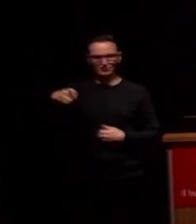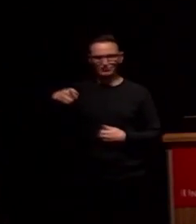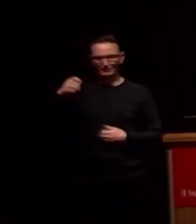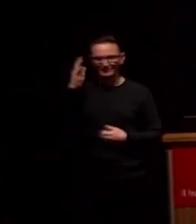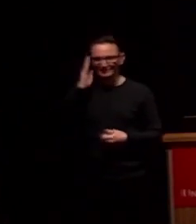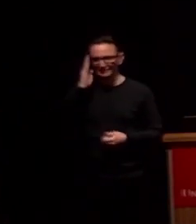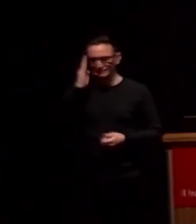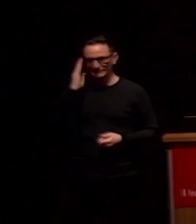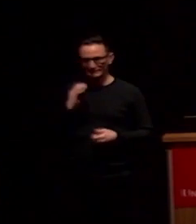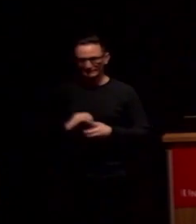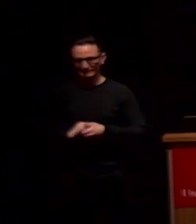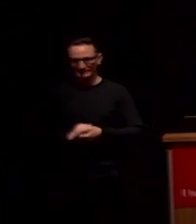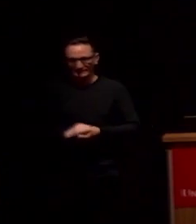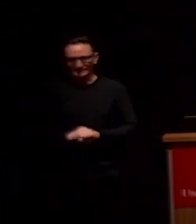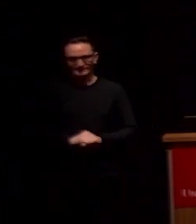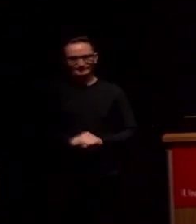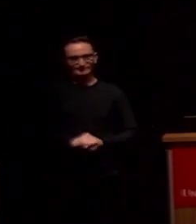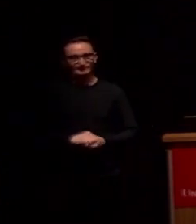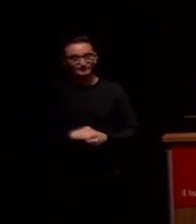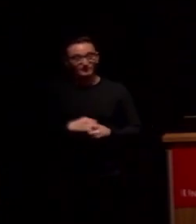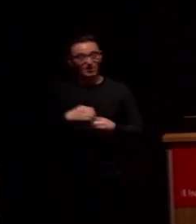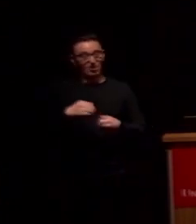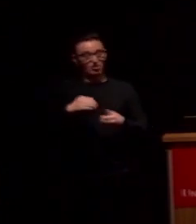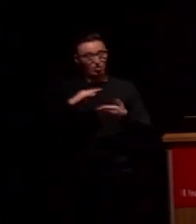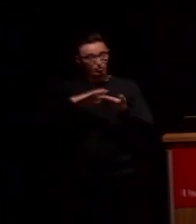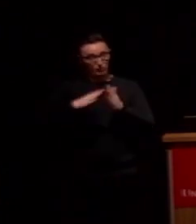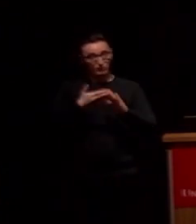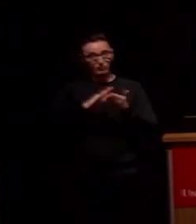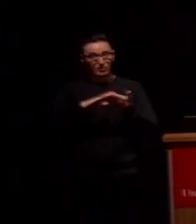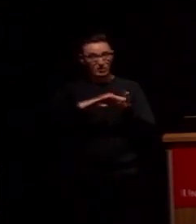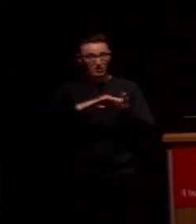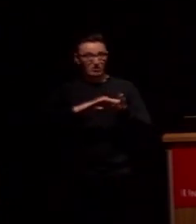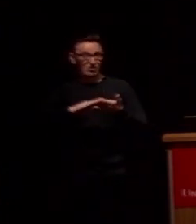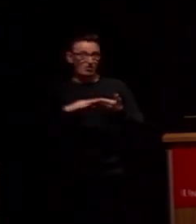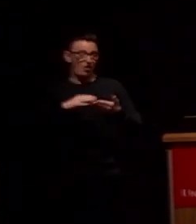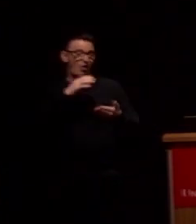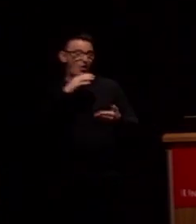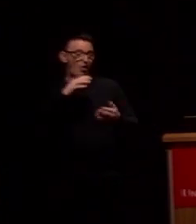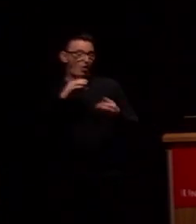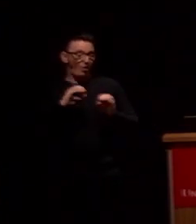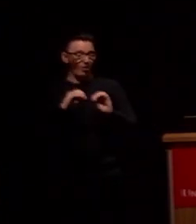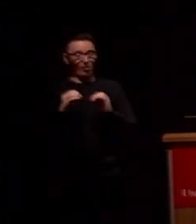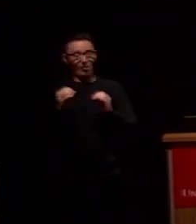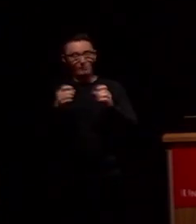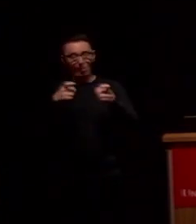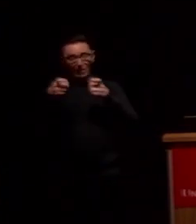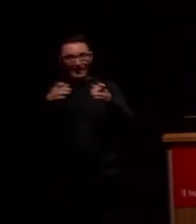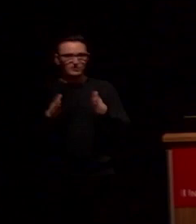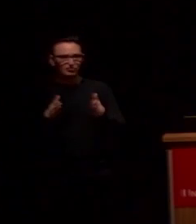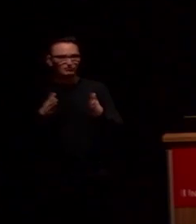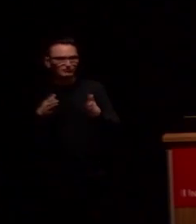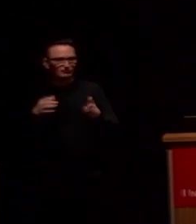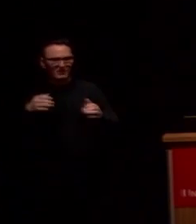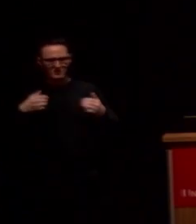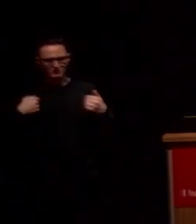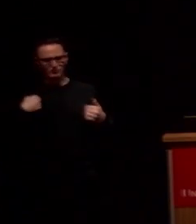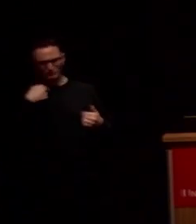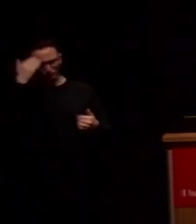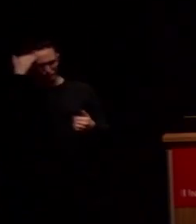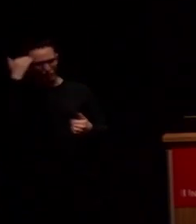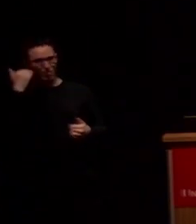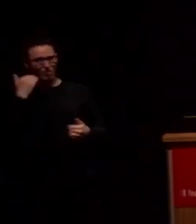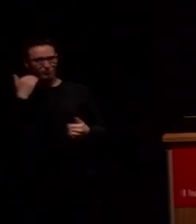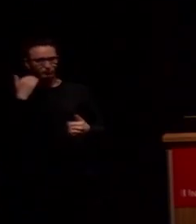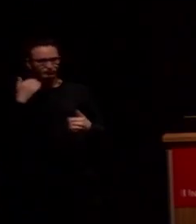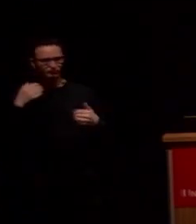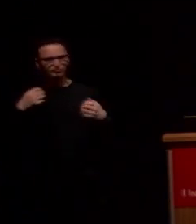a former community organizer, you know, and as you see in politics on the news, there's strength in numbers. And so the more